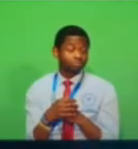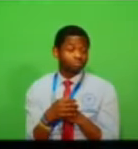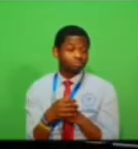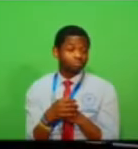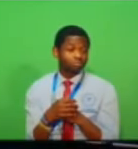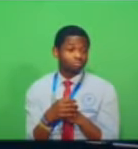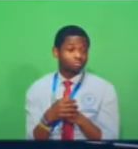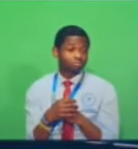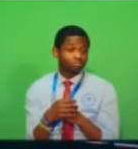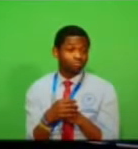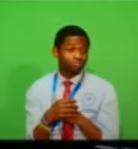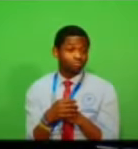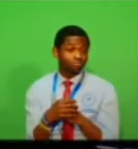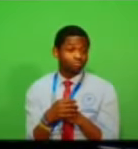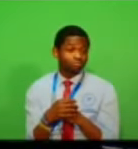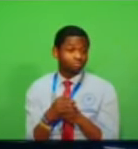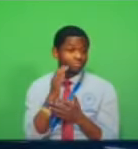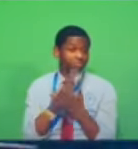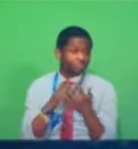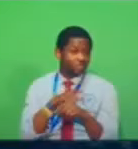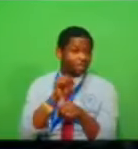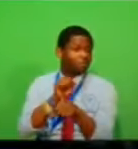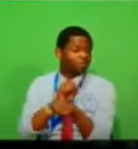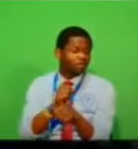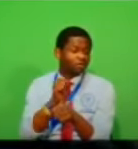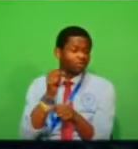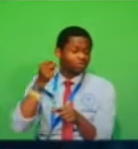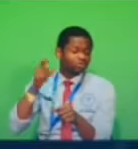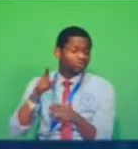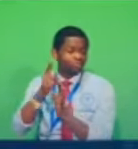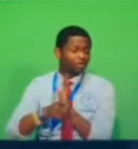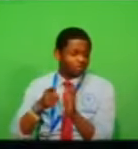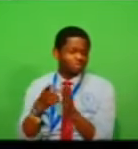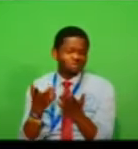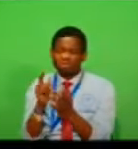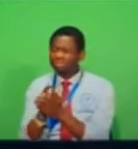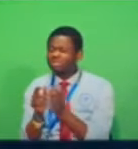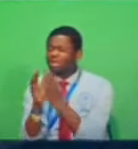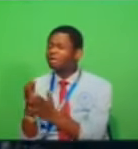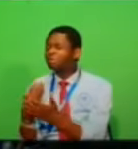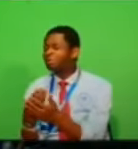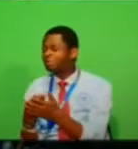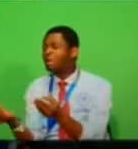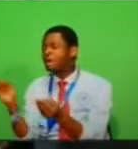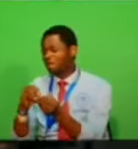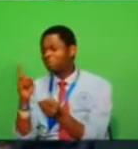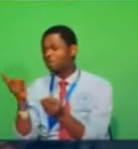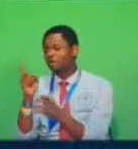if I beg God, he will add extra hours to it. But I'll just share with you how I feel and how I